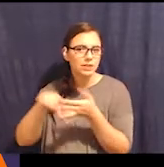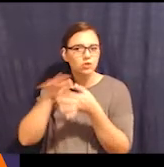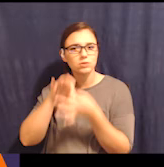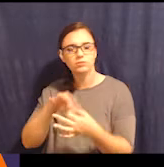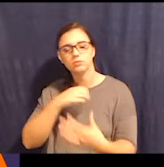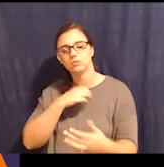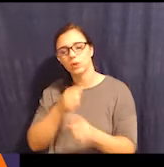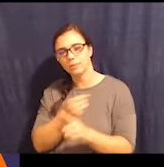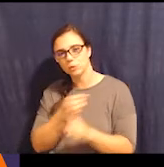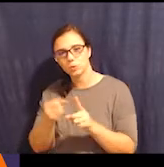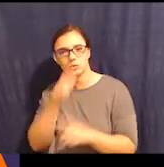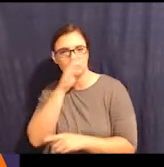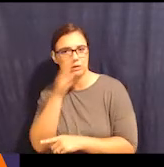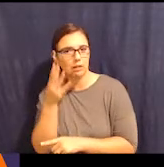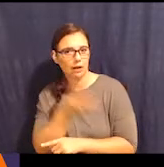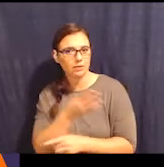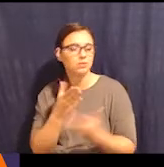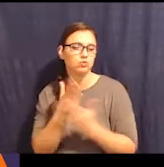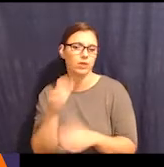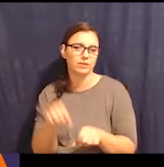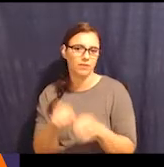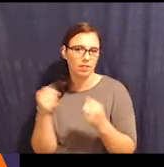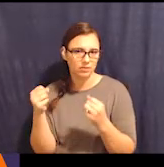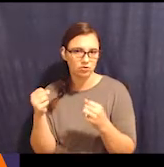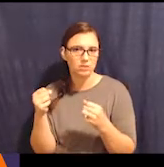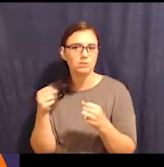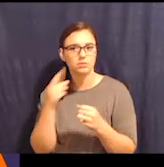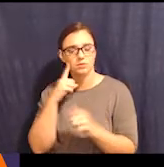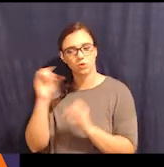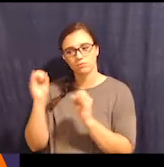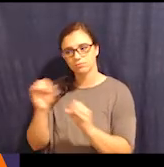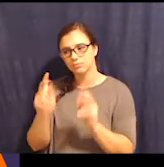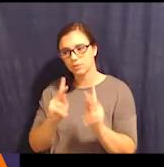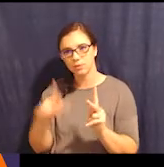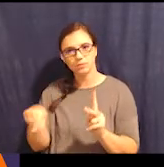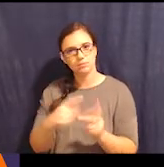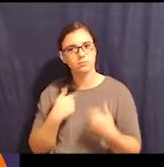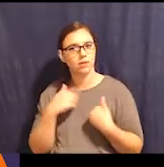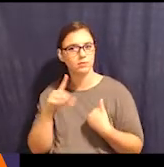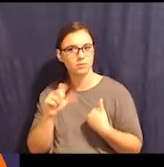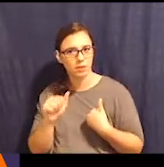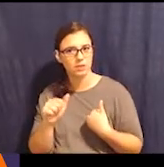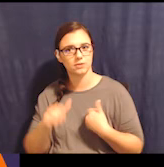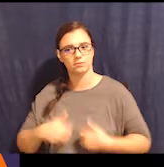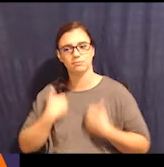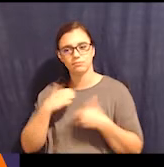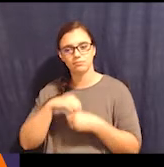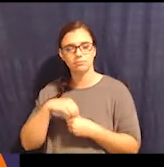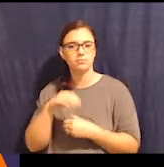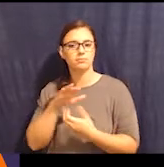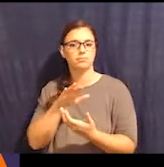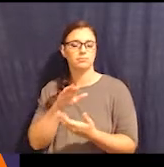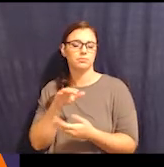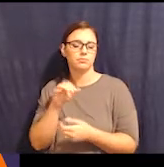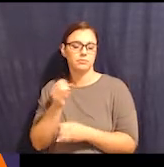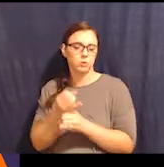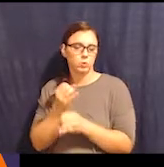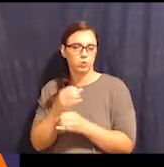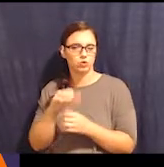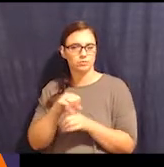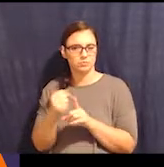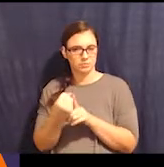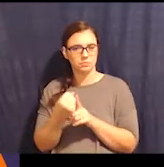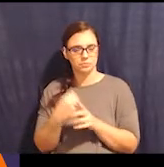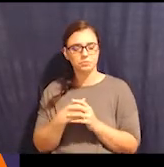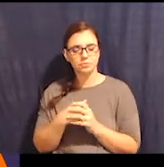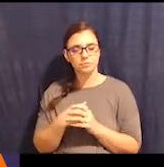of individuals with disabilities that reside in institutional settings. Prior to Disability Rights Florida, Catherine practiced with the